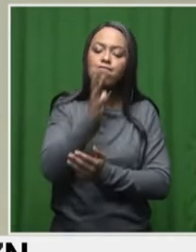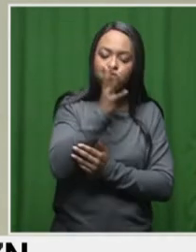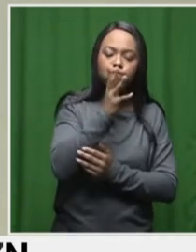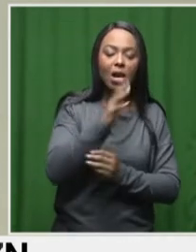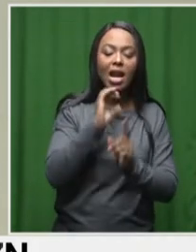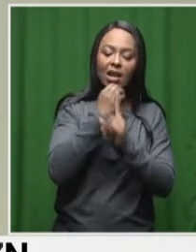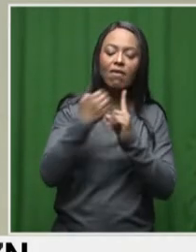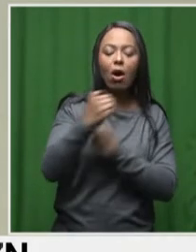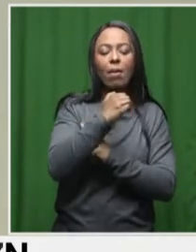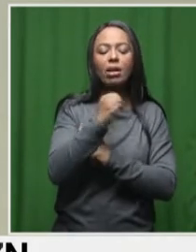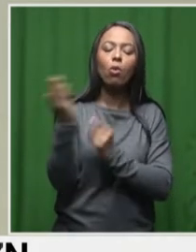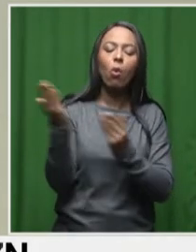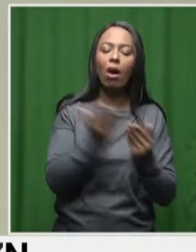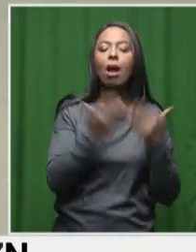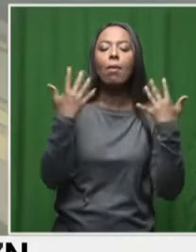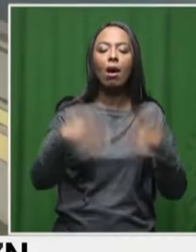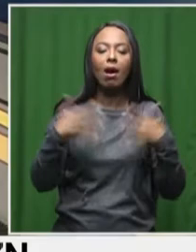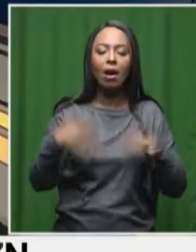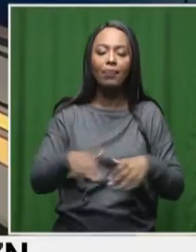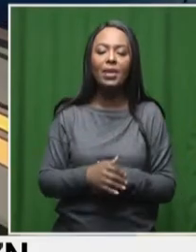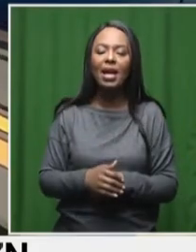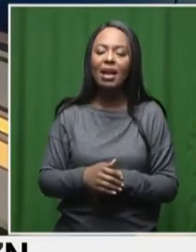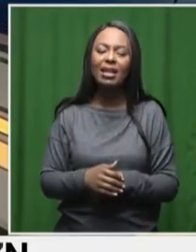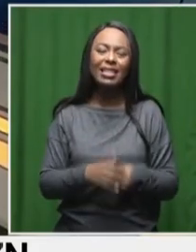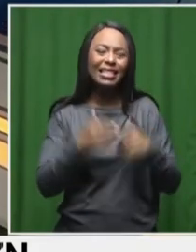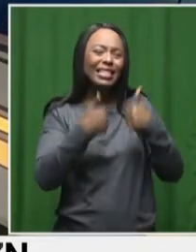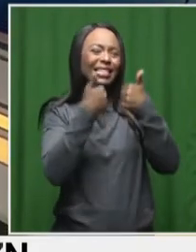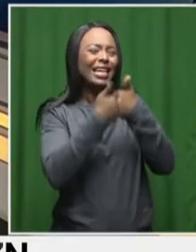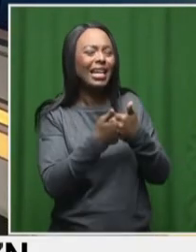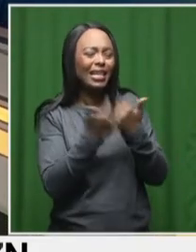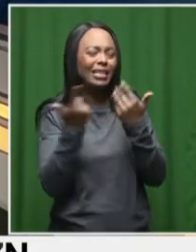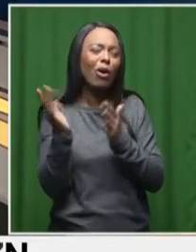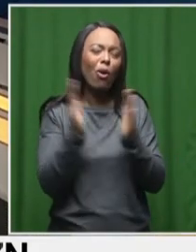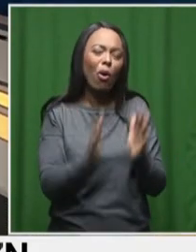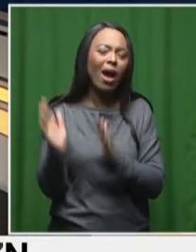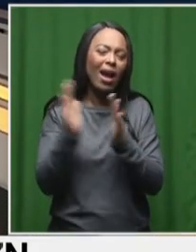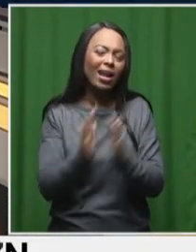environment. Yeah. And what challenges have come with organizing this festival?